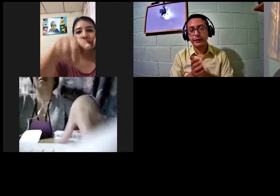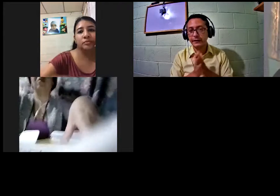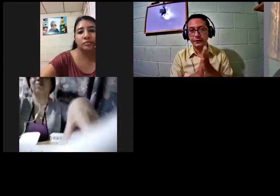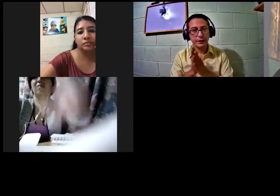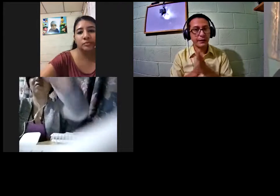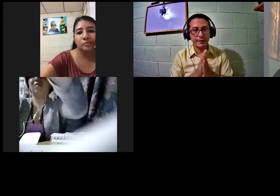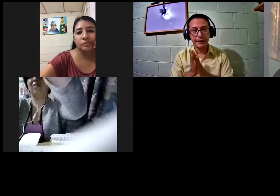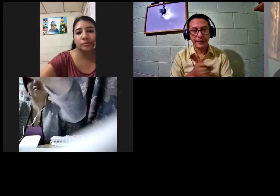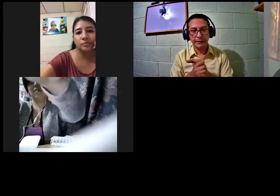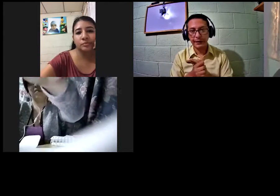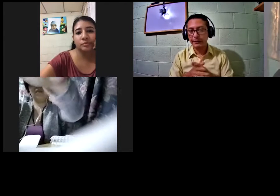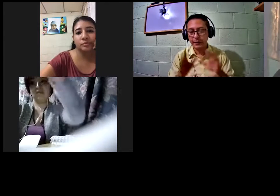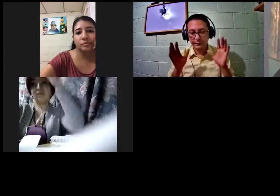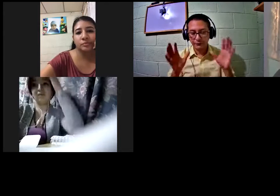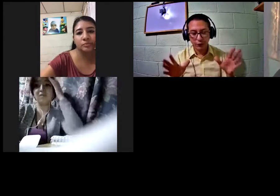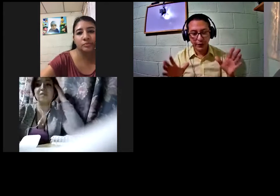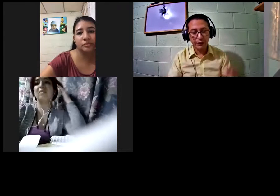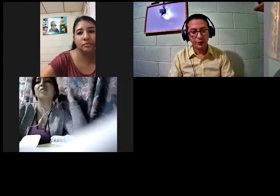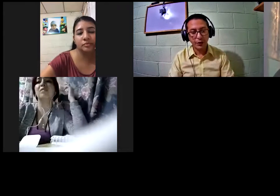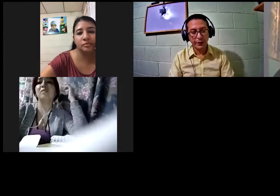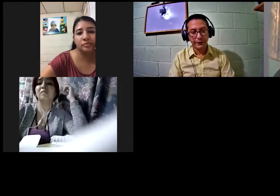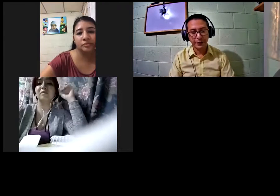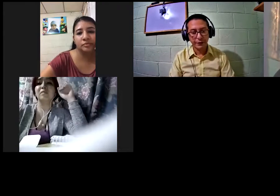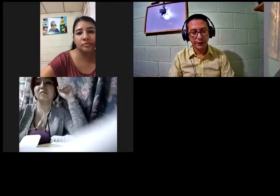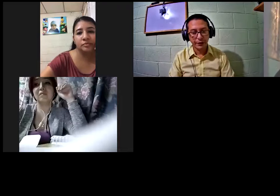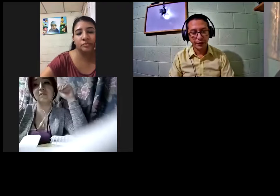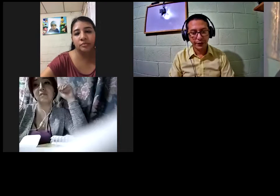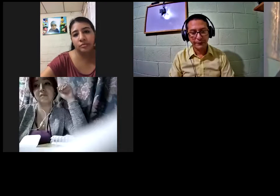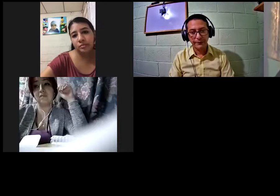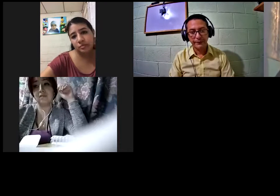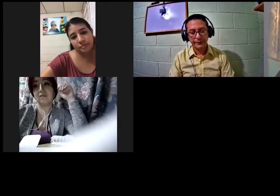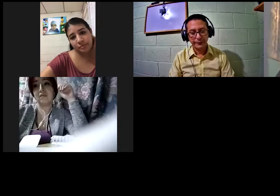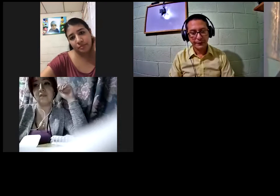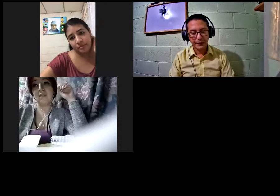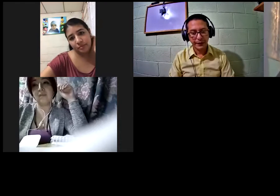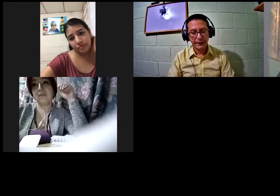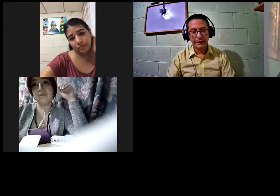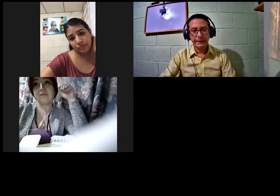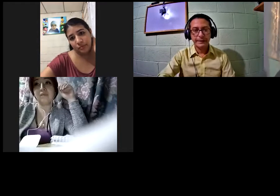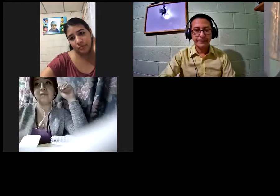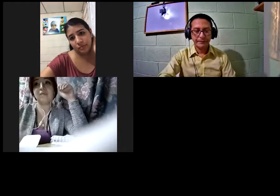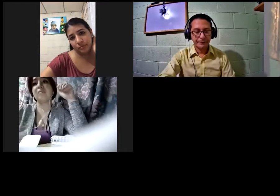before, but today has been a heavy day, but we are going to work with it. Don't worry. Okay?